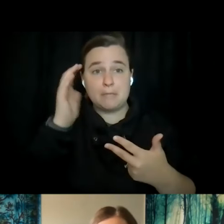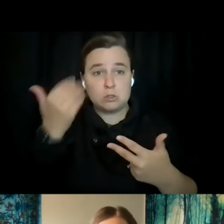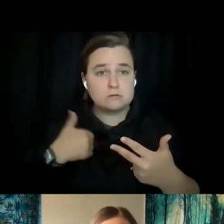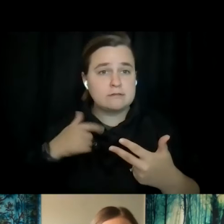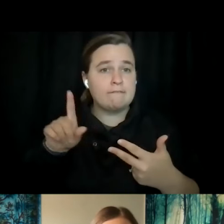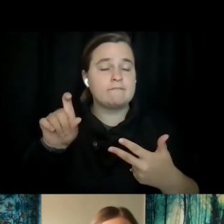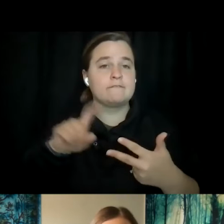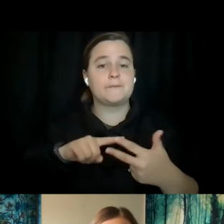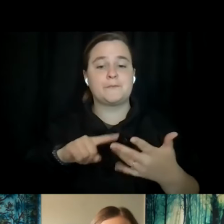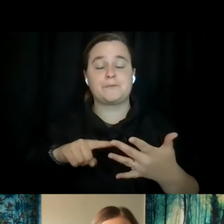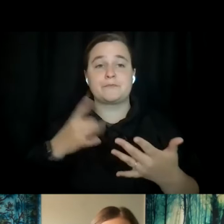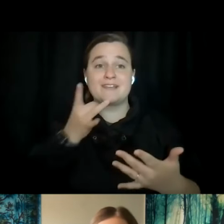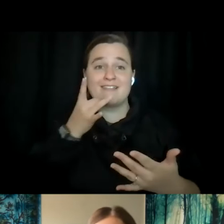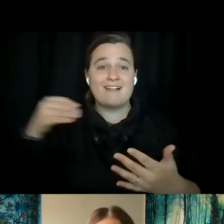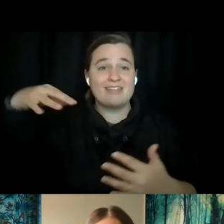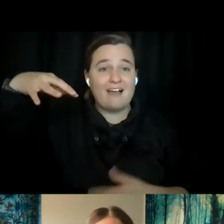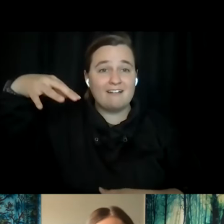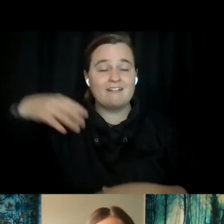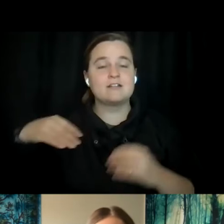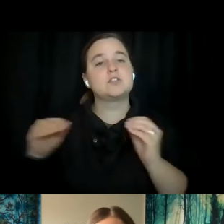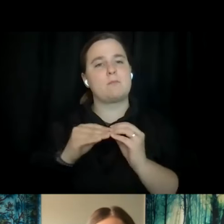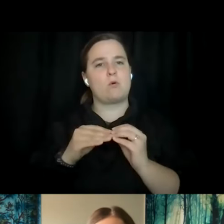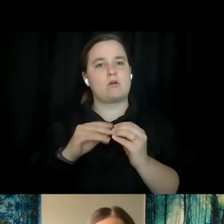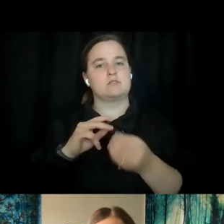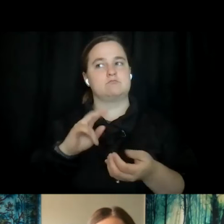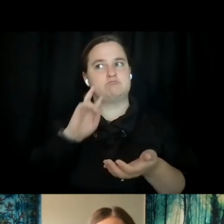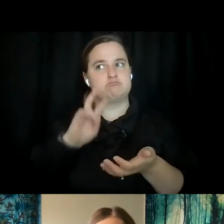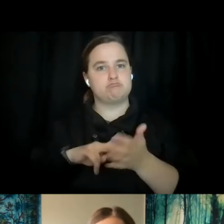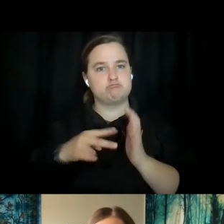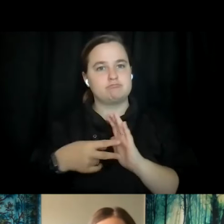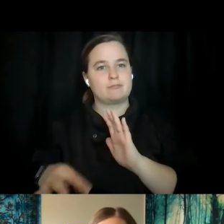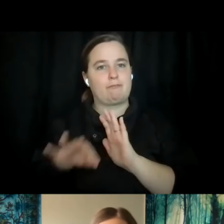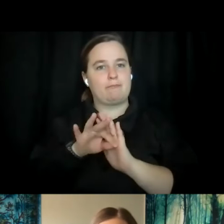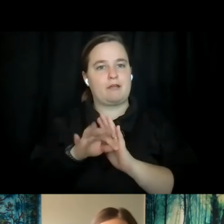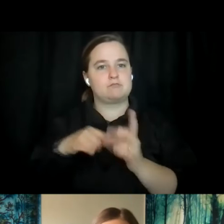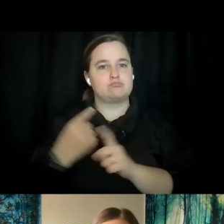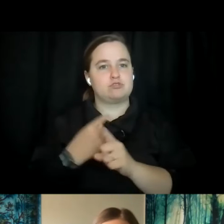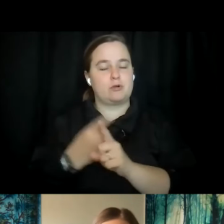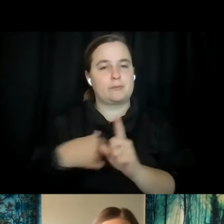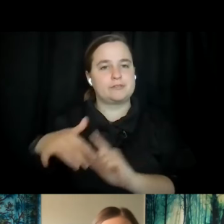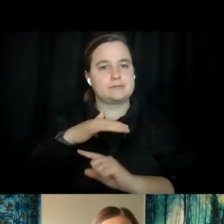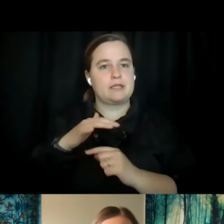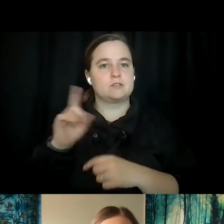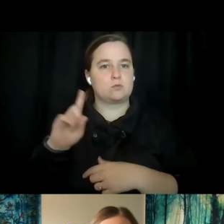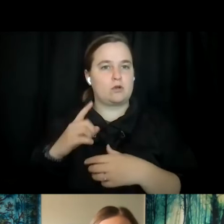the lighting. So being a little bit more intentional about the environment, about the space that you're sharing yoga